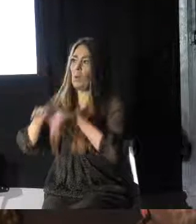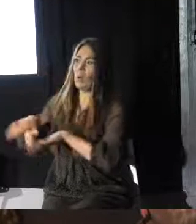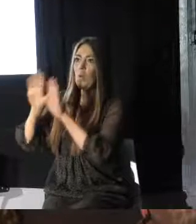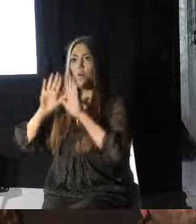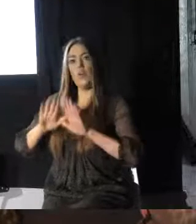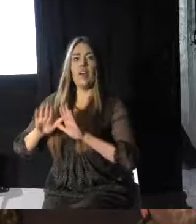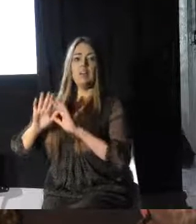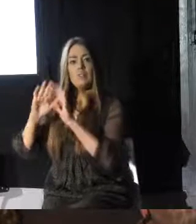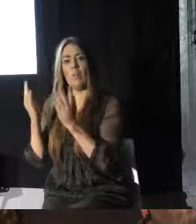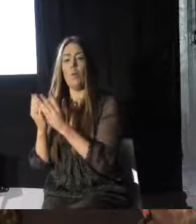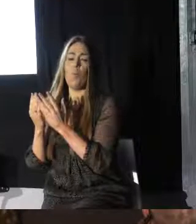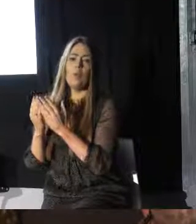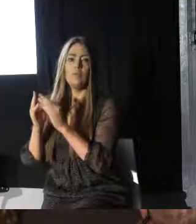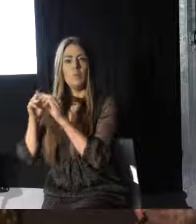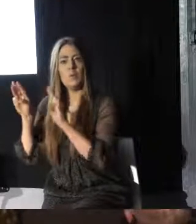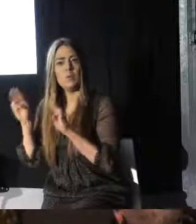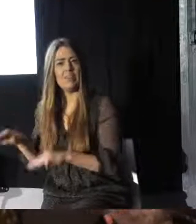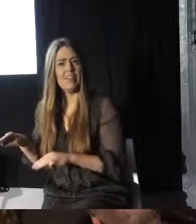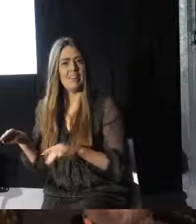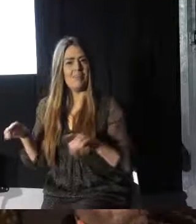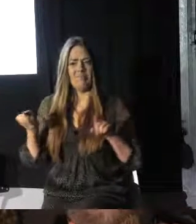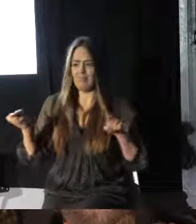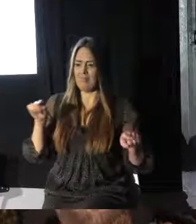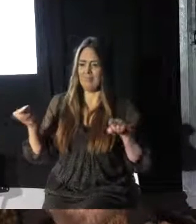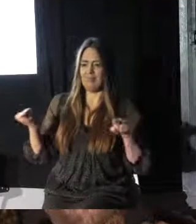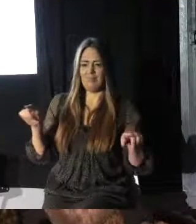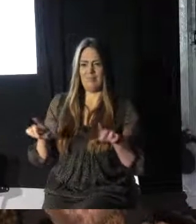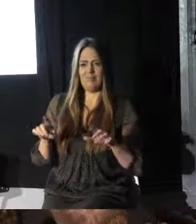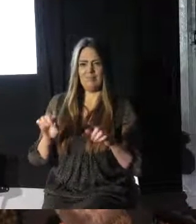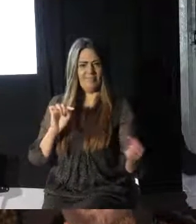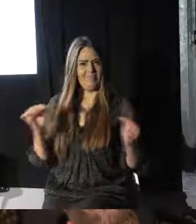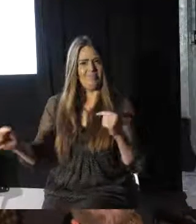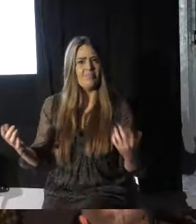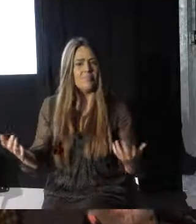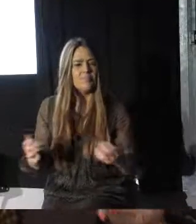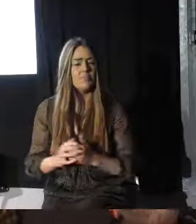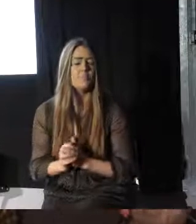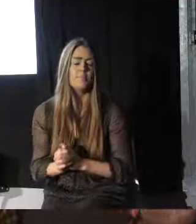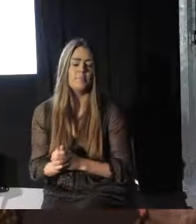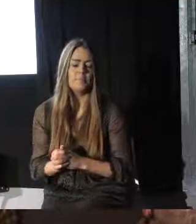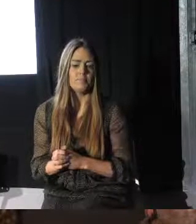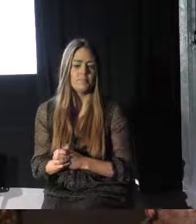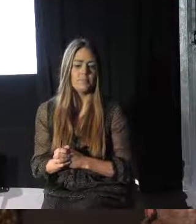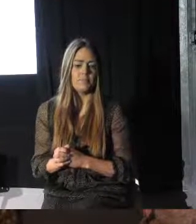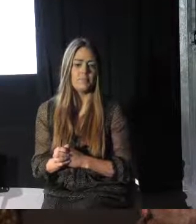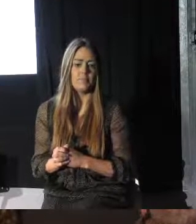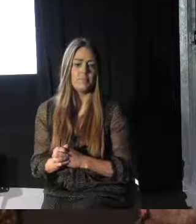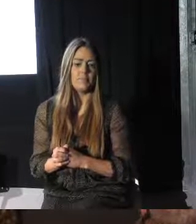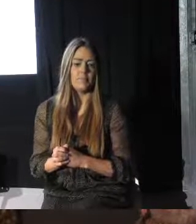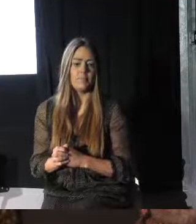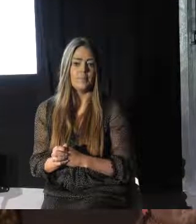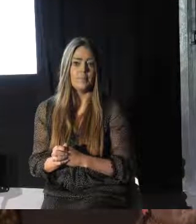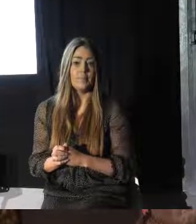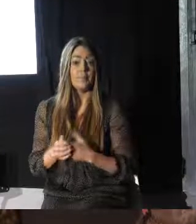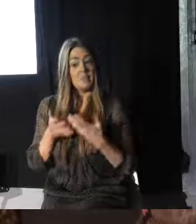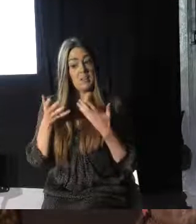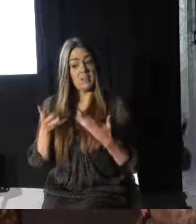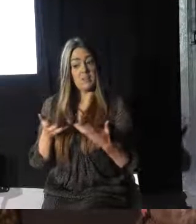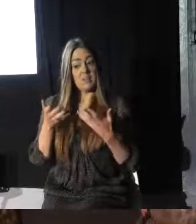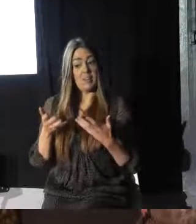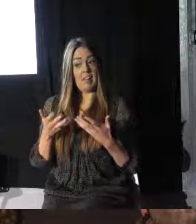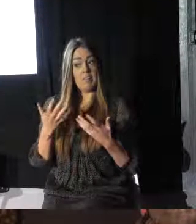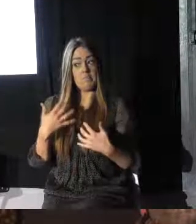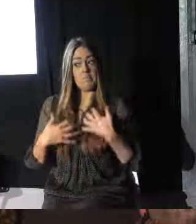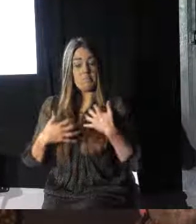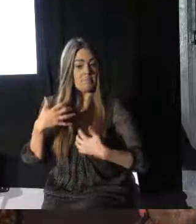Museum. That was seen as incredibly difficult by so many. So at this moment, we find ourselves at a